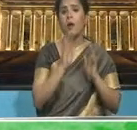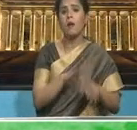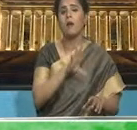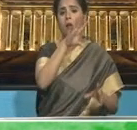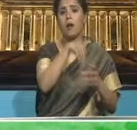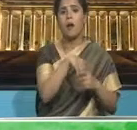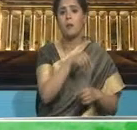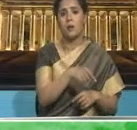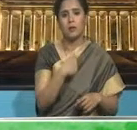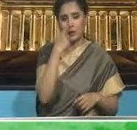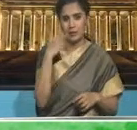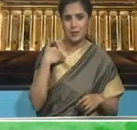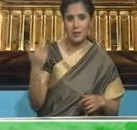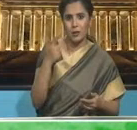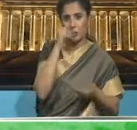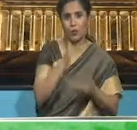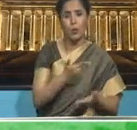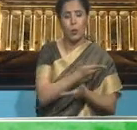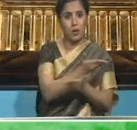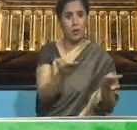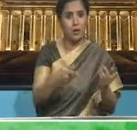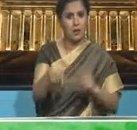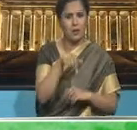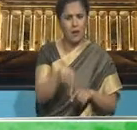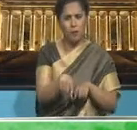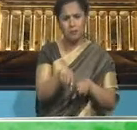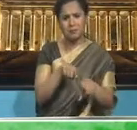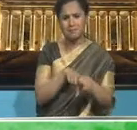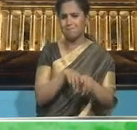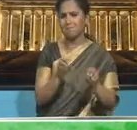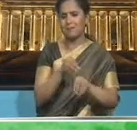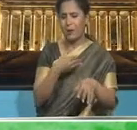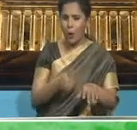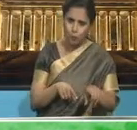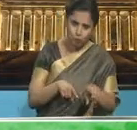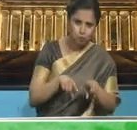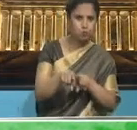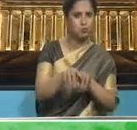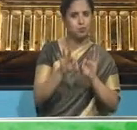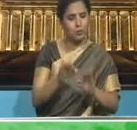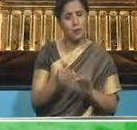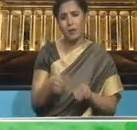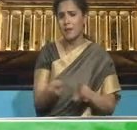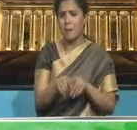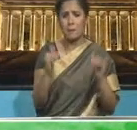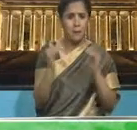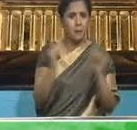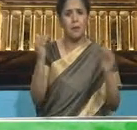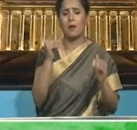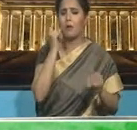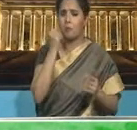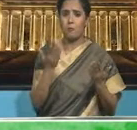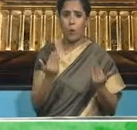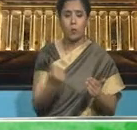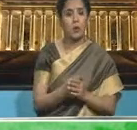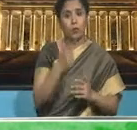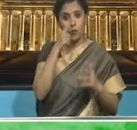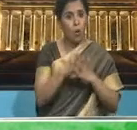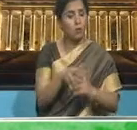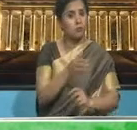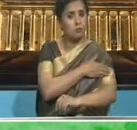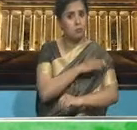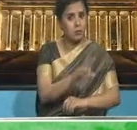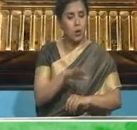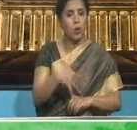our sisters and daughters are not far behind in other areas too. Women's empowerment and